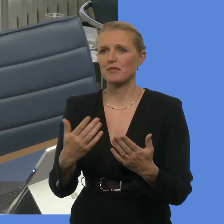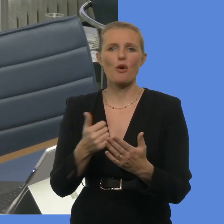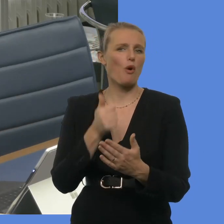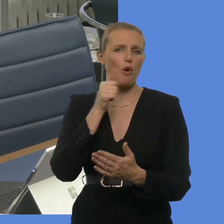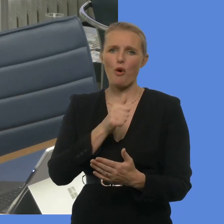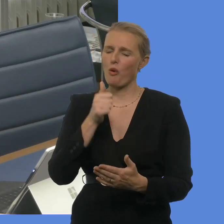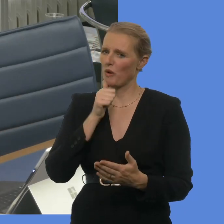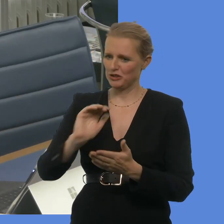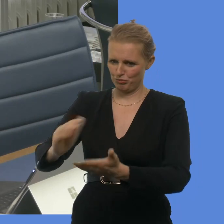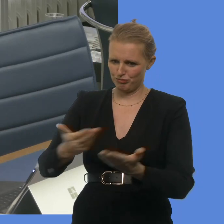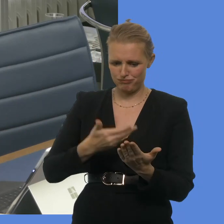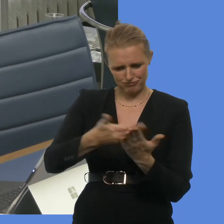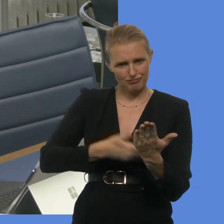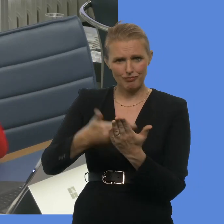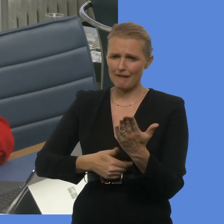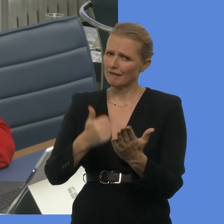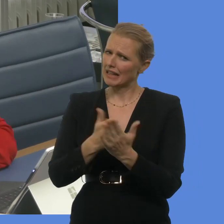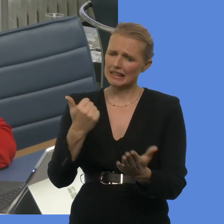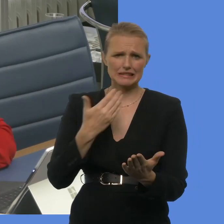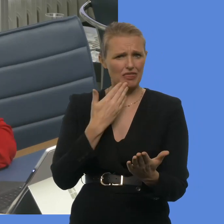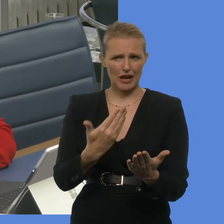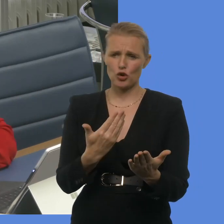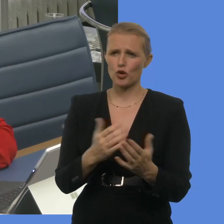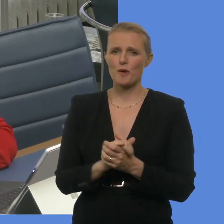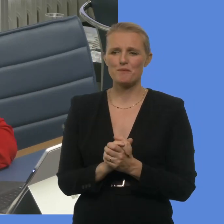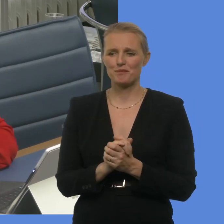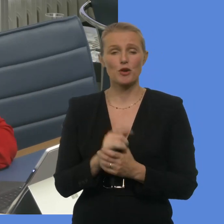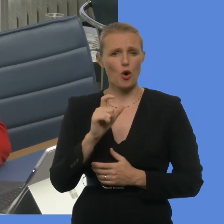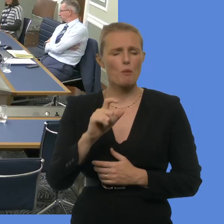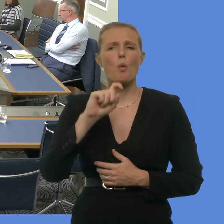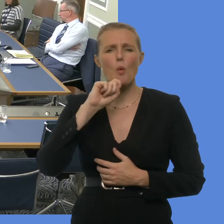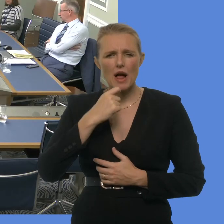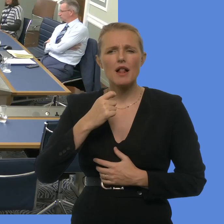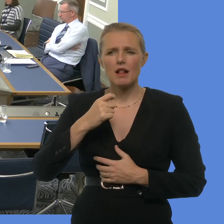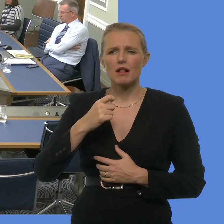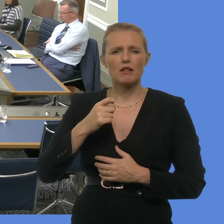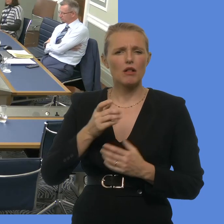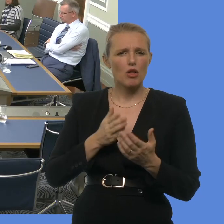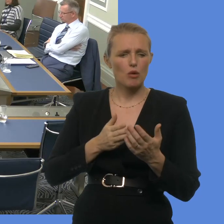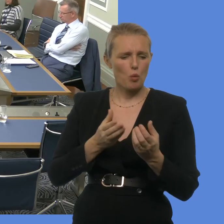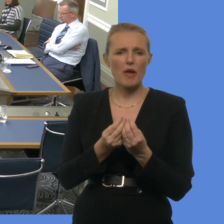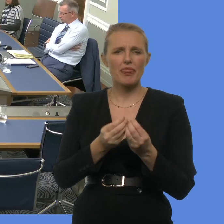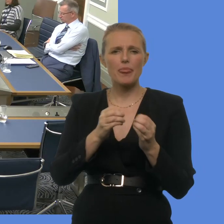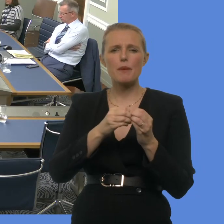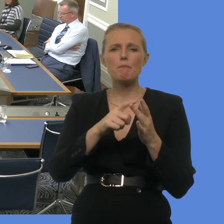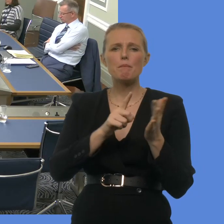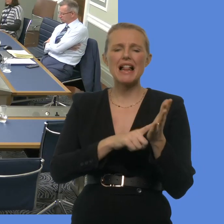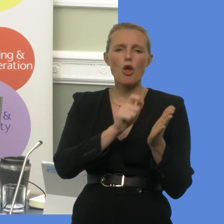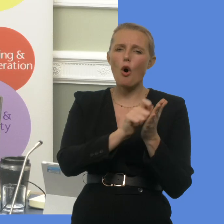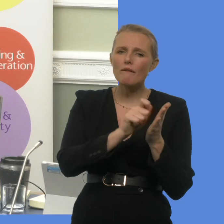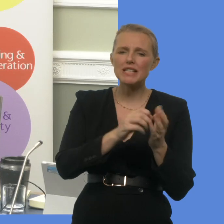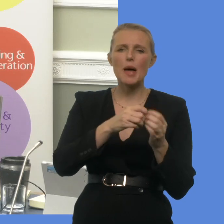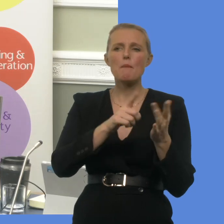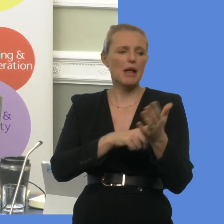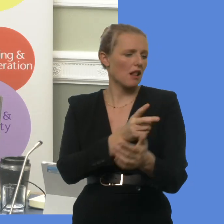provided are fantastic. We have got a lot of stuff. We can drill into some of that evidence with the bill clerk and the bill office, and we will be scheduling once